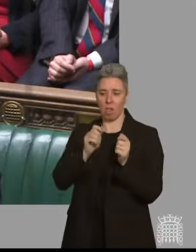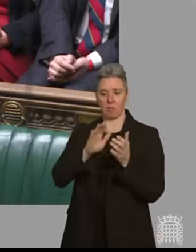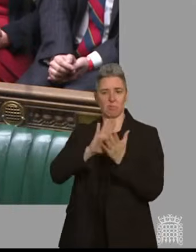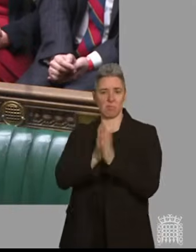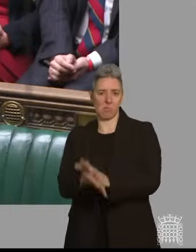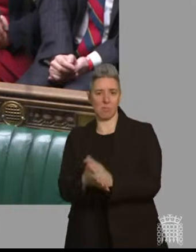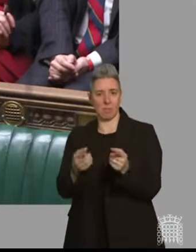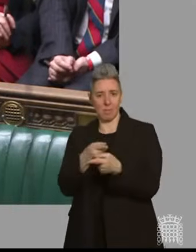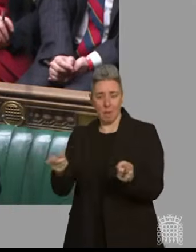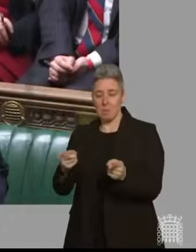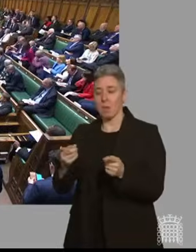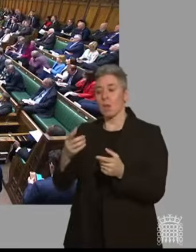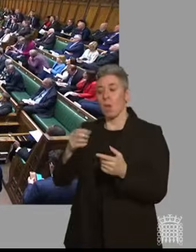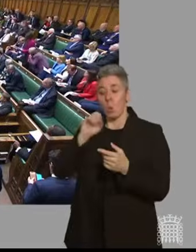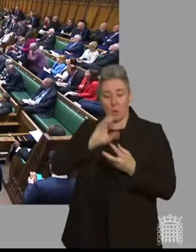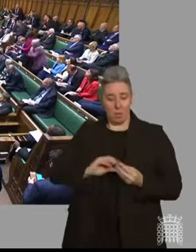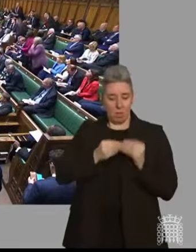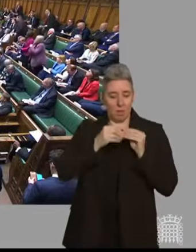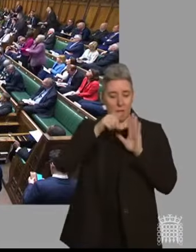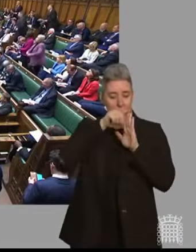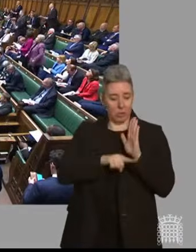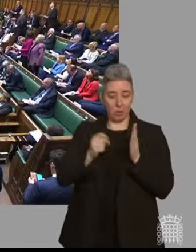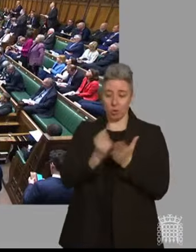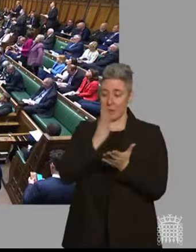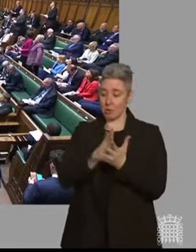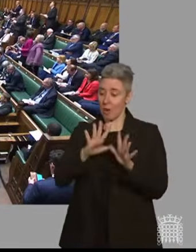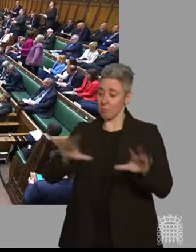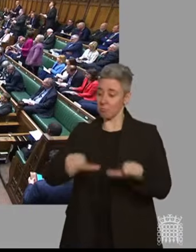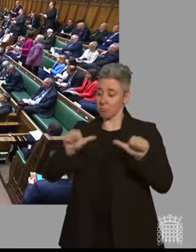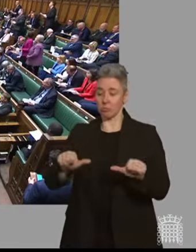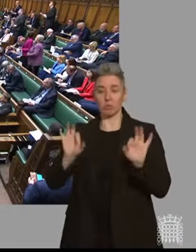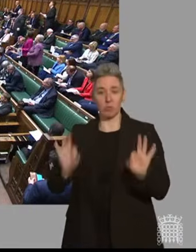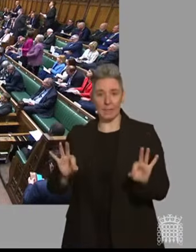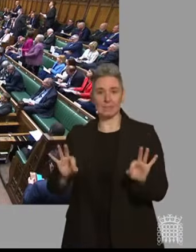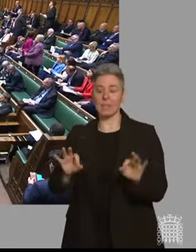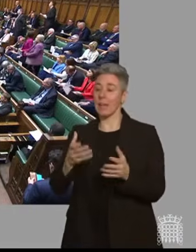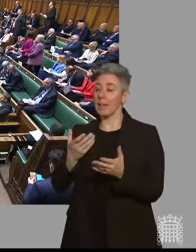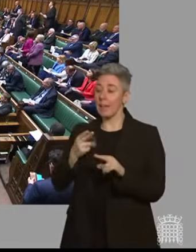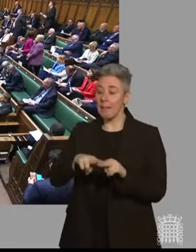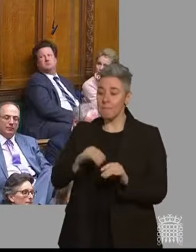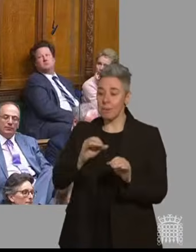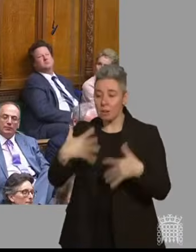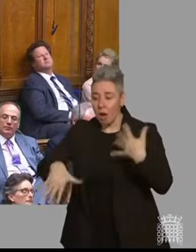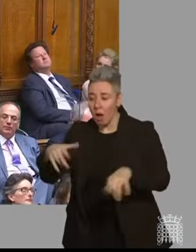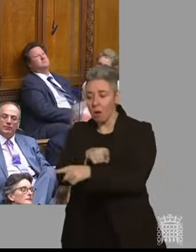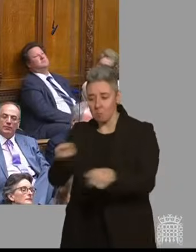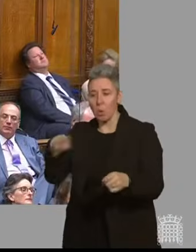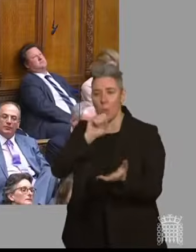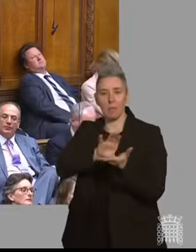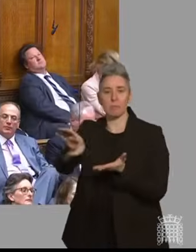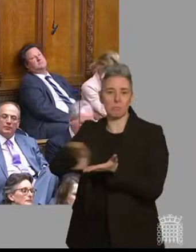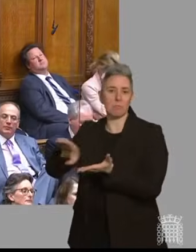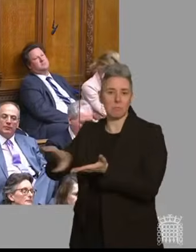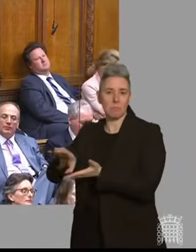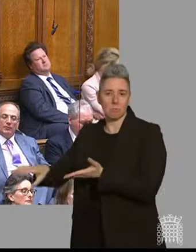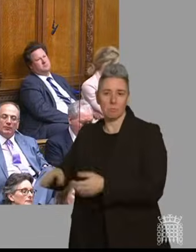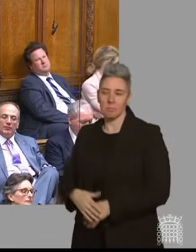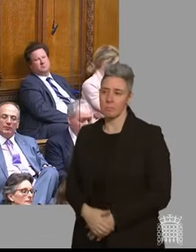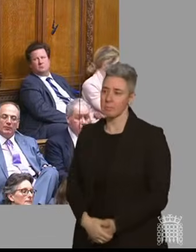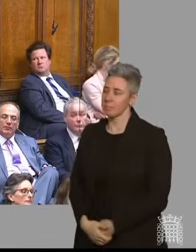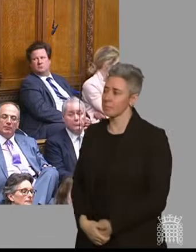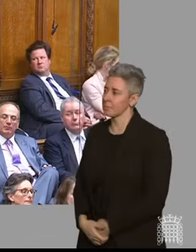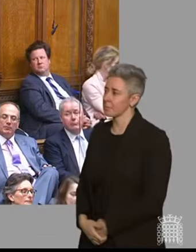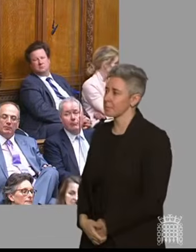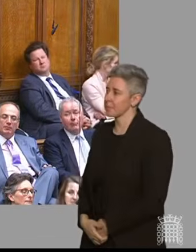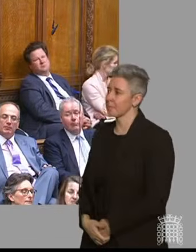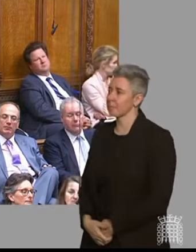the compensation that they deserve. Thank you very much, Mr. Speaker. The £132 million allocated to Cornwall from the Shared Prosperity